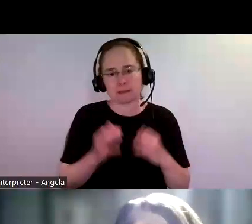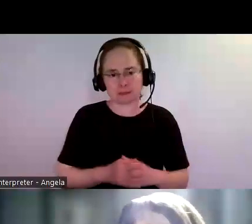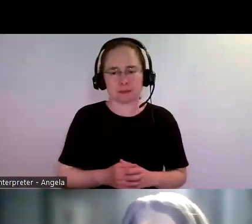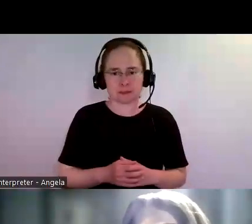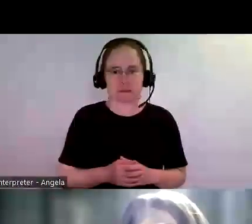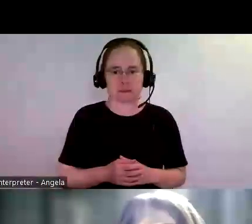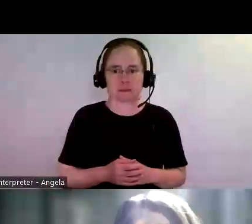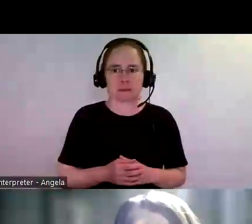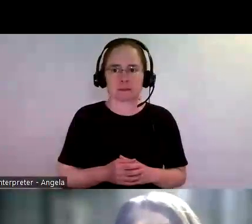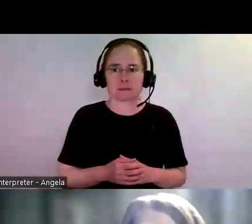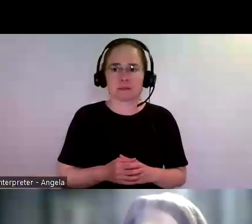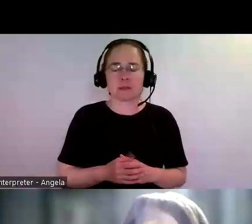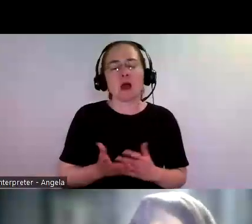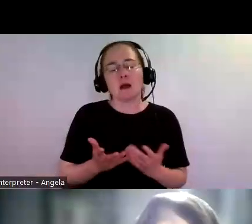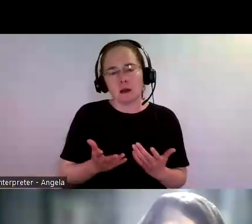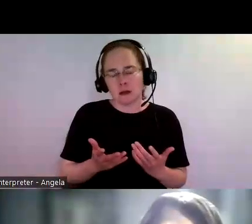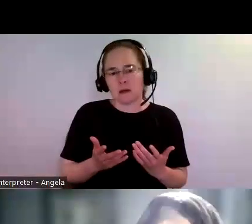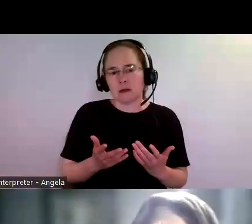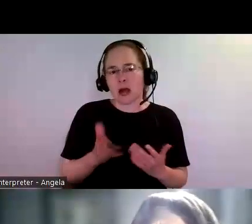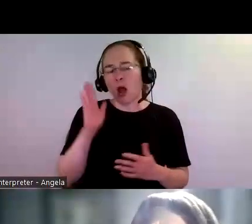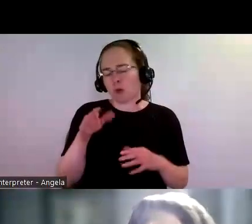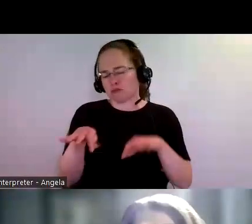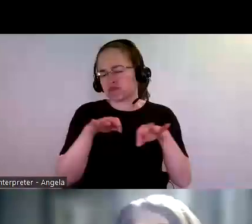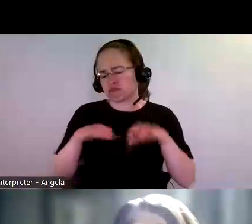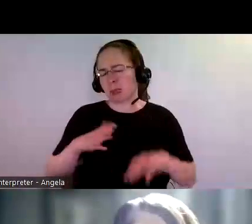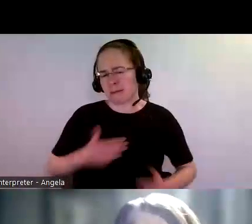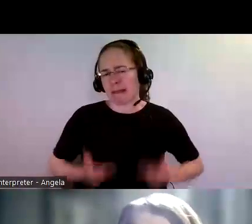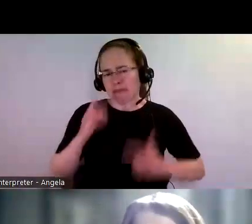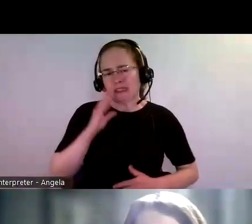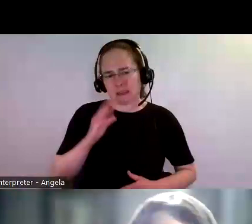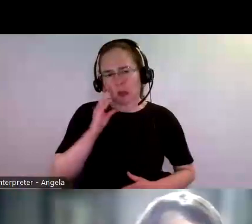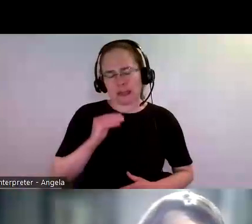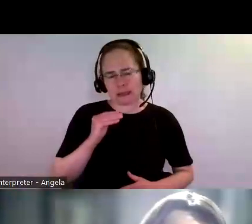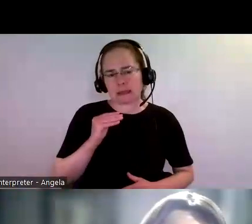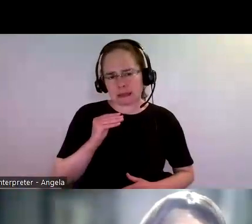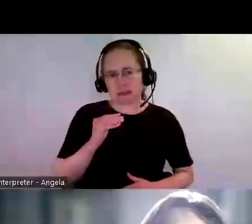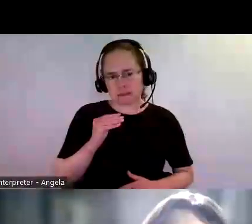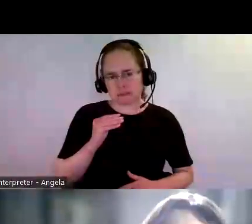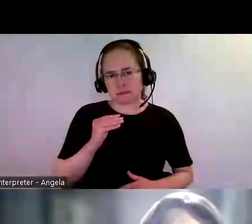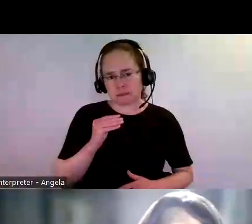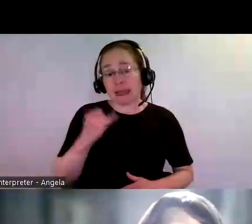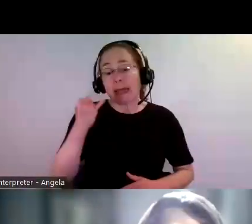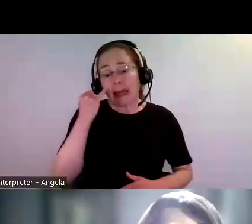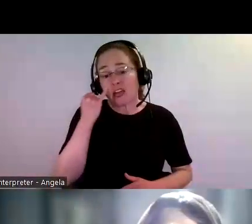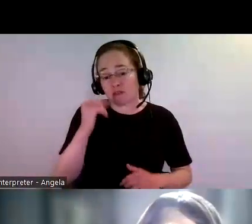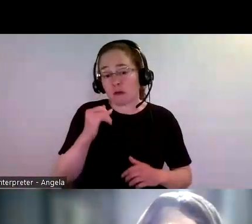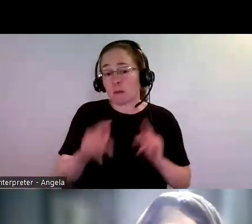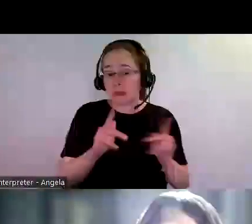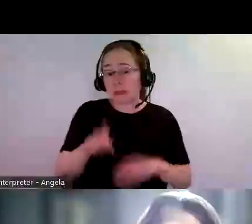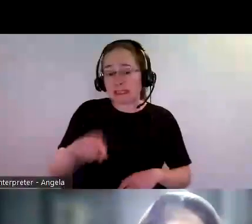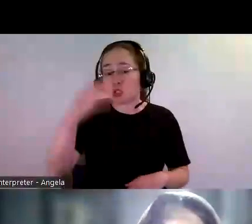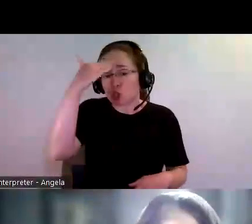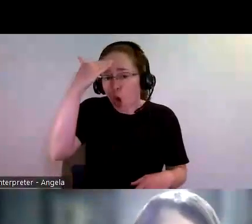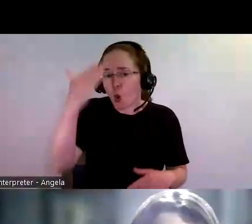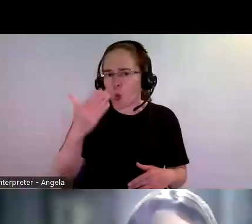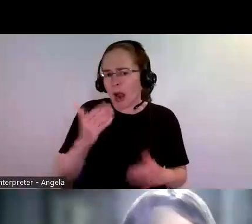So I then, of course, will share my lived experience with someone if they need to know,